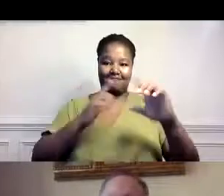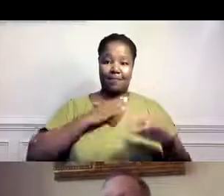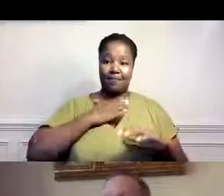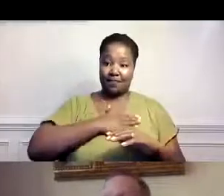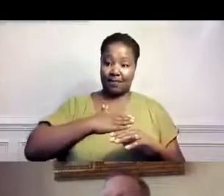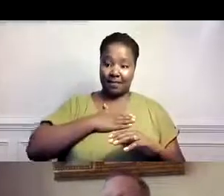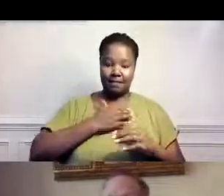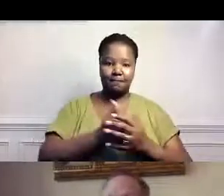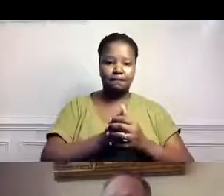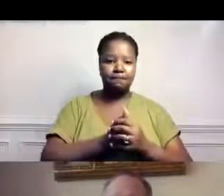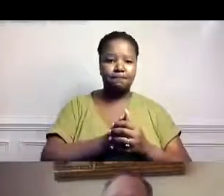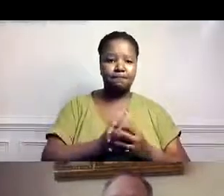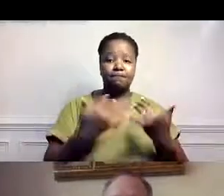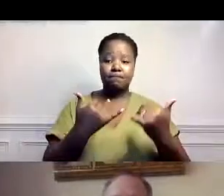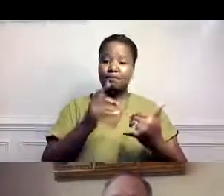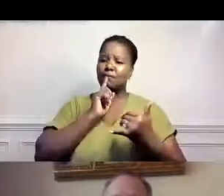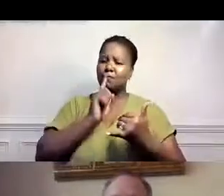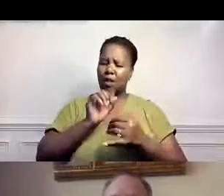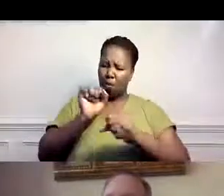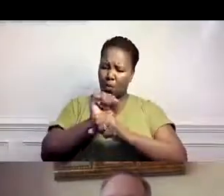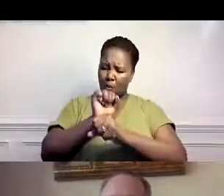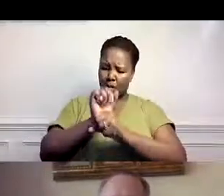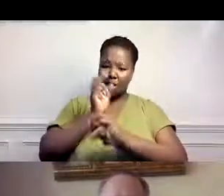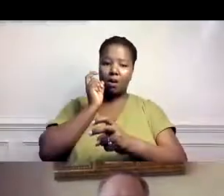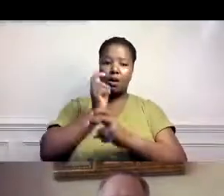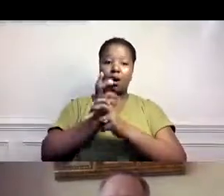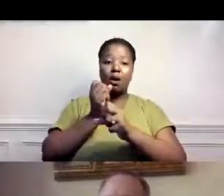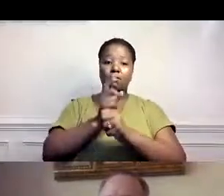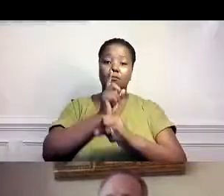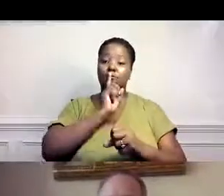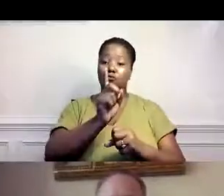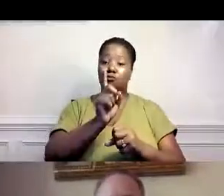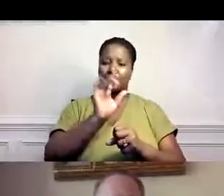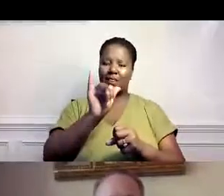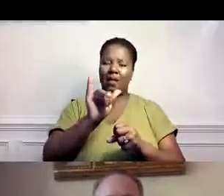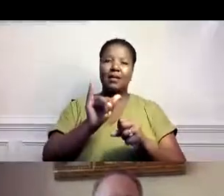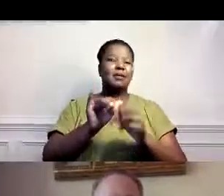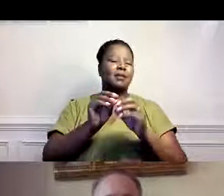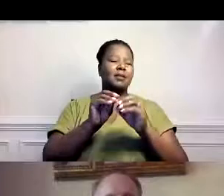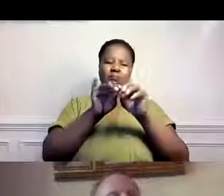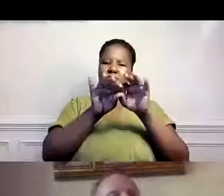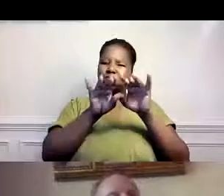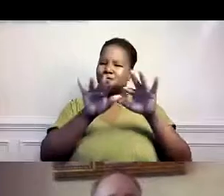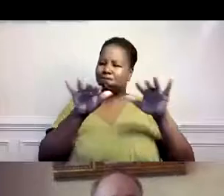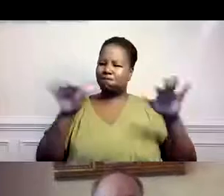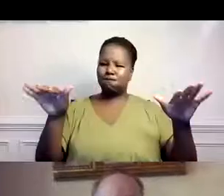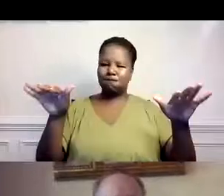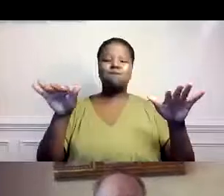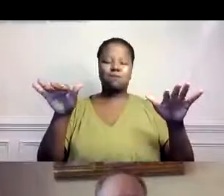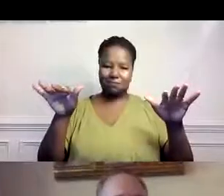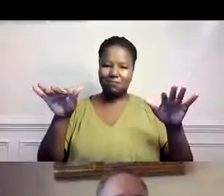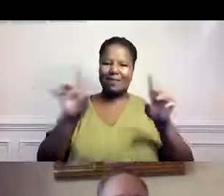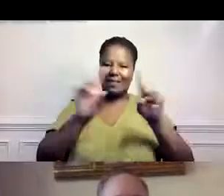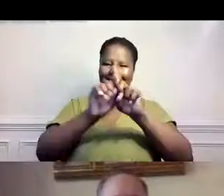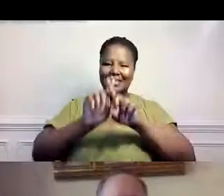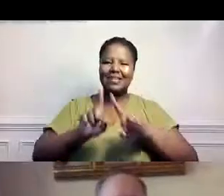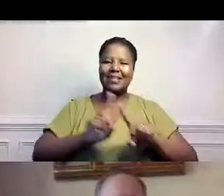And we're working really hard to make sure there's multiple access points in your communities to get the